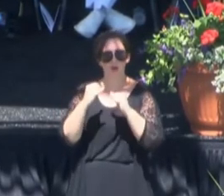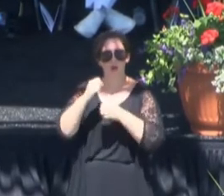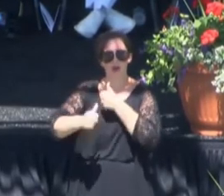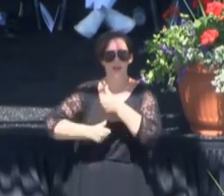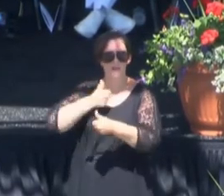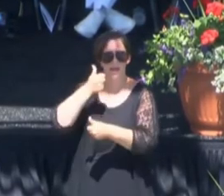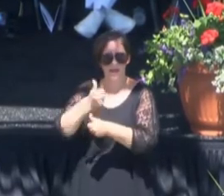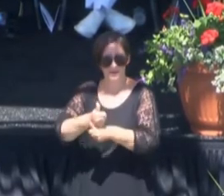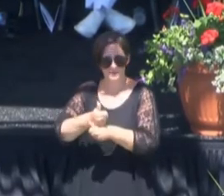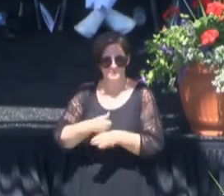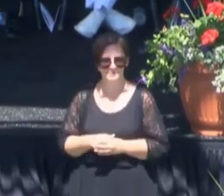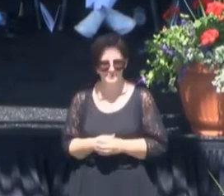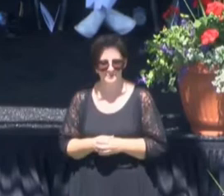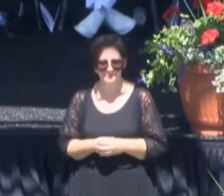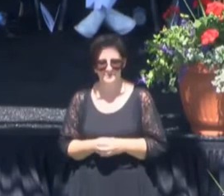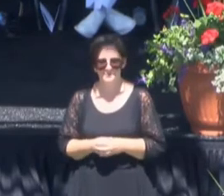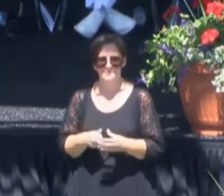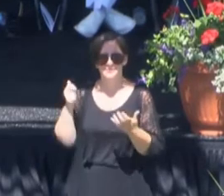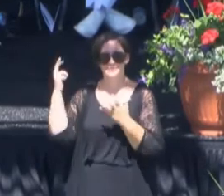alumni.